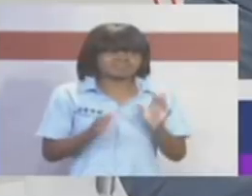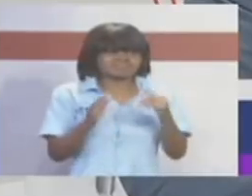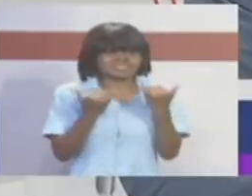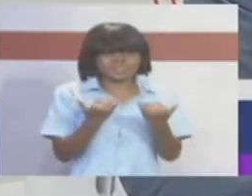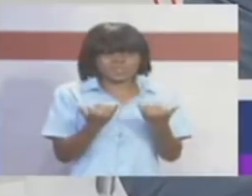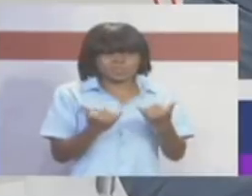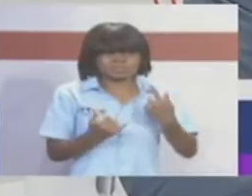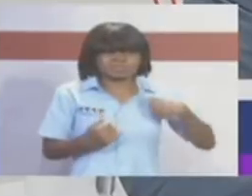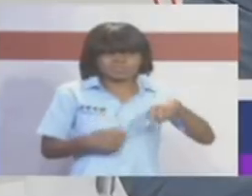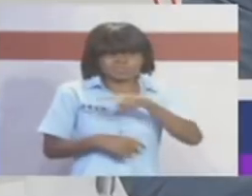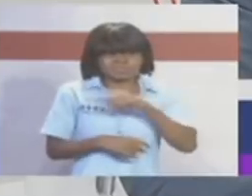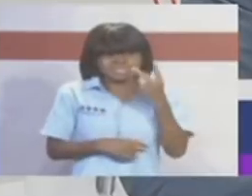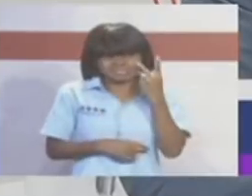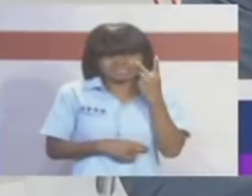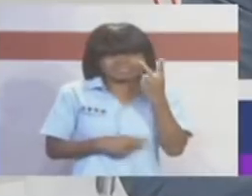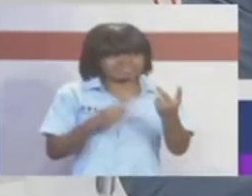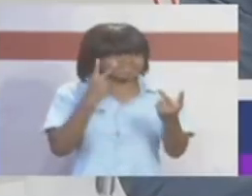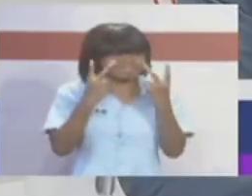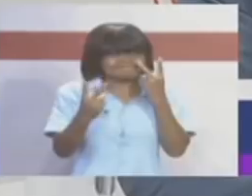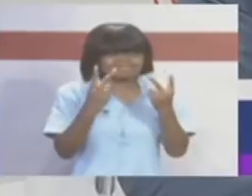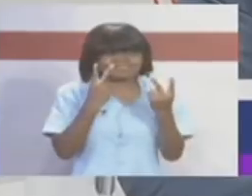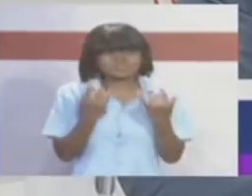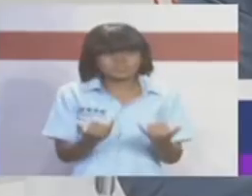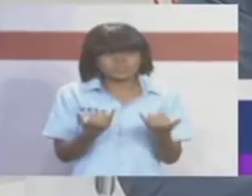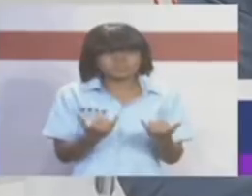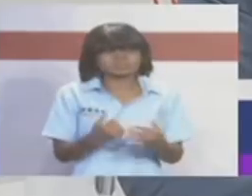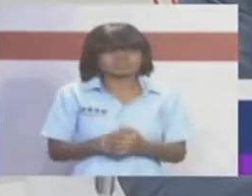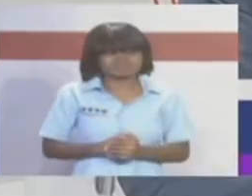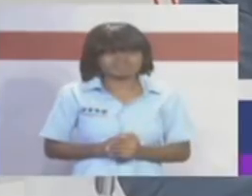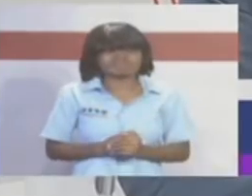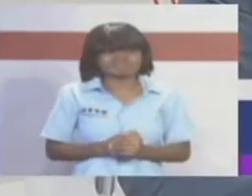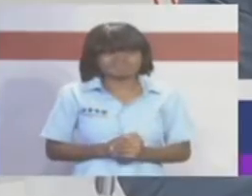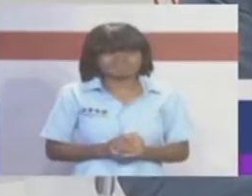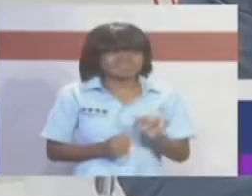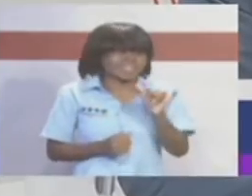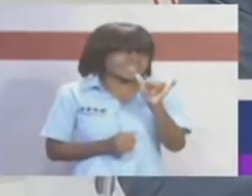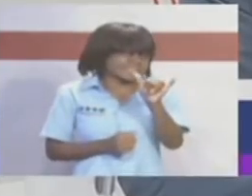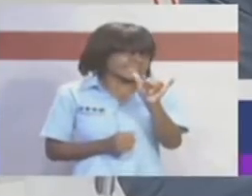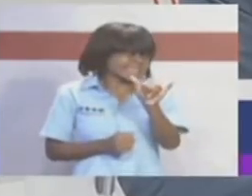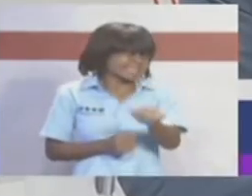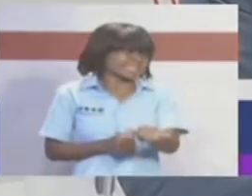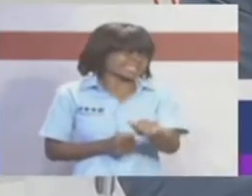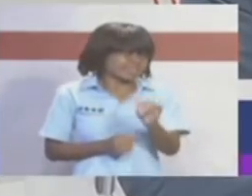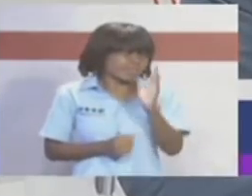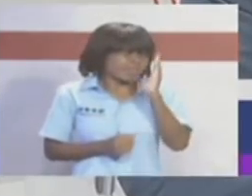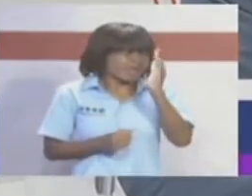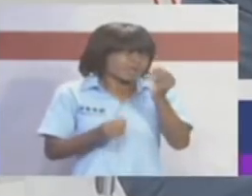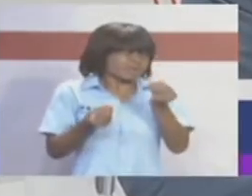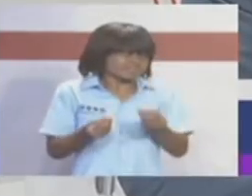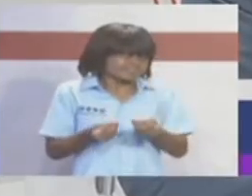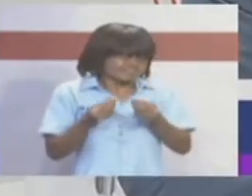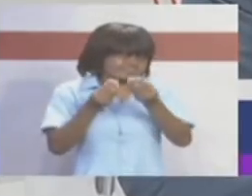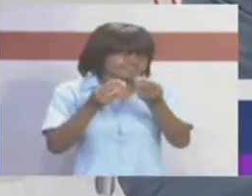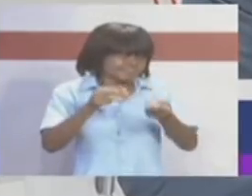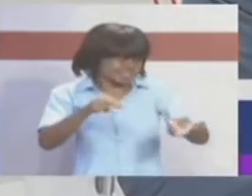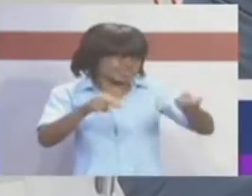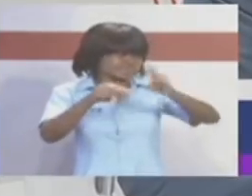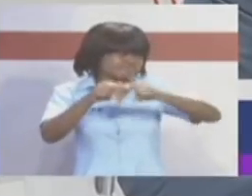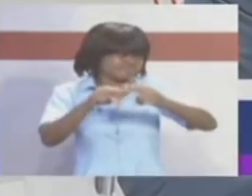it is a contributor to the increase in the rates that we're seeing because it is a more transmissible